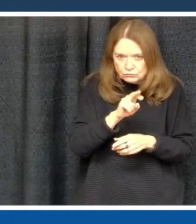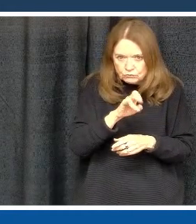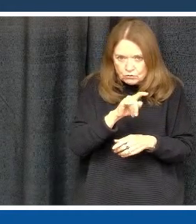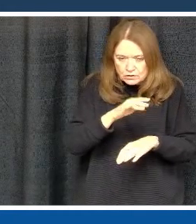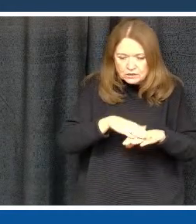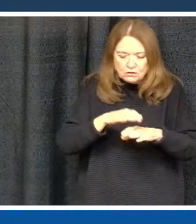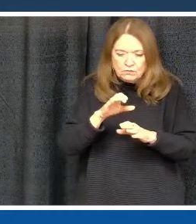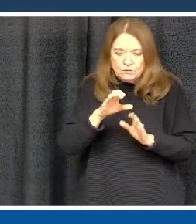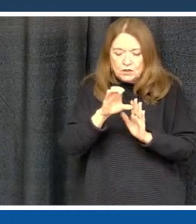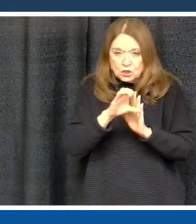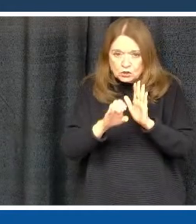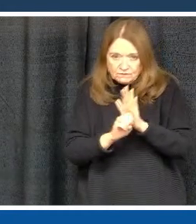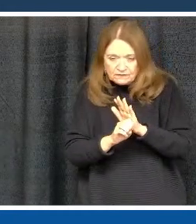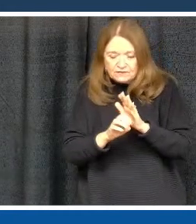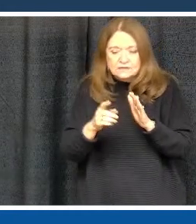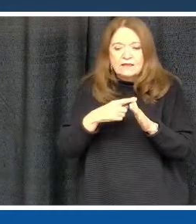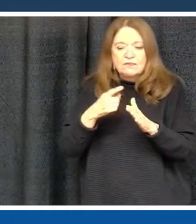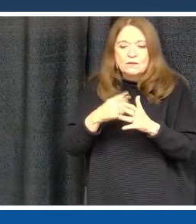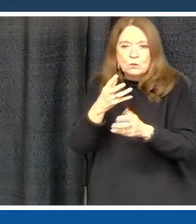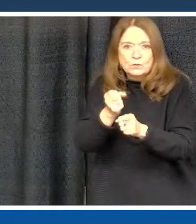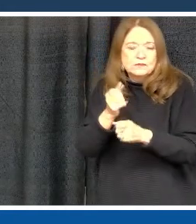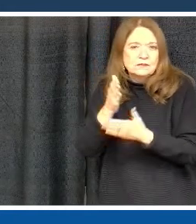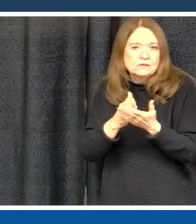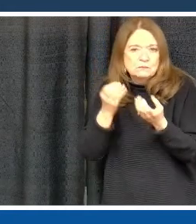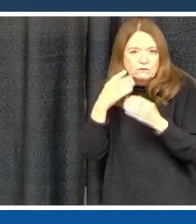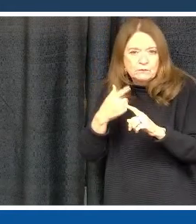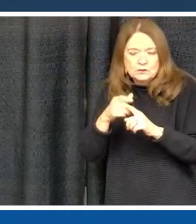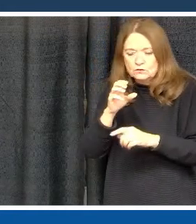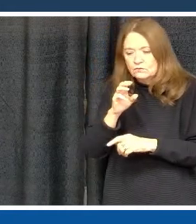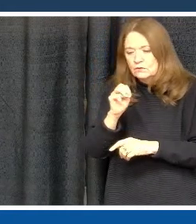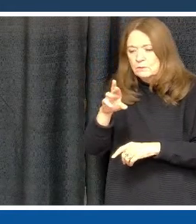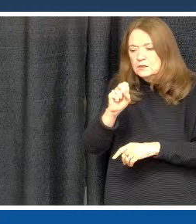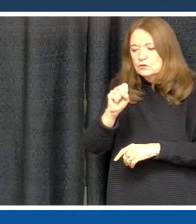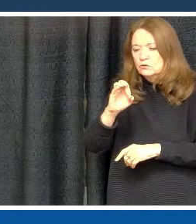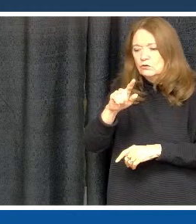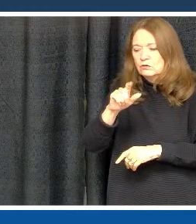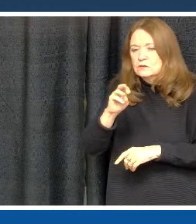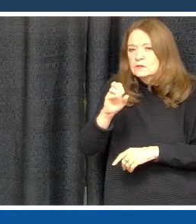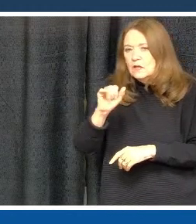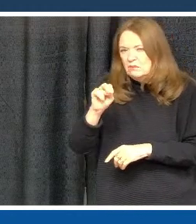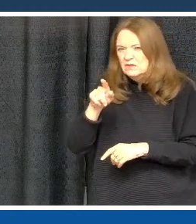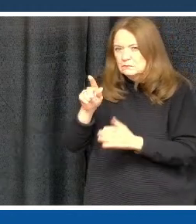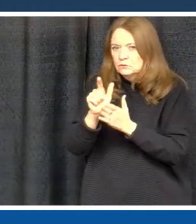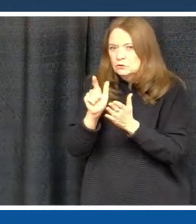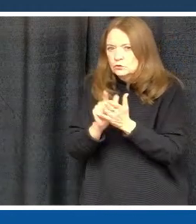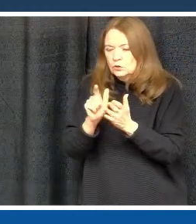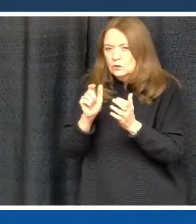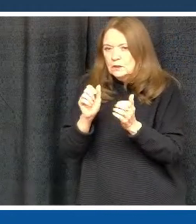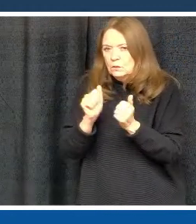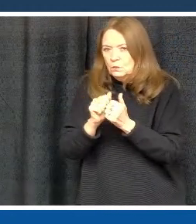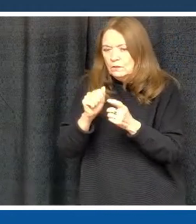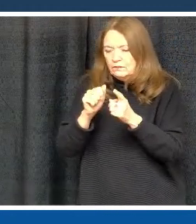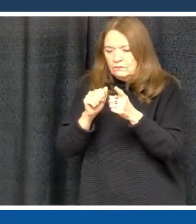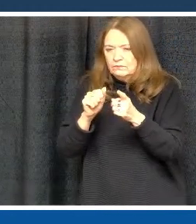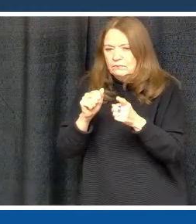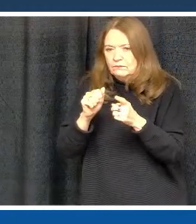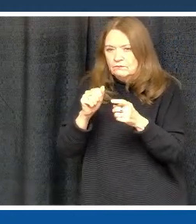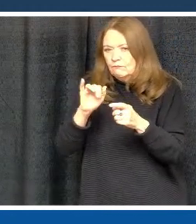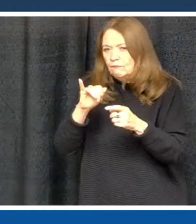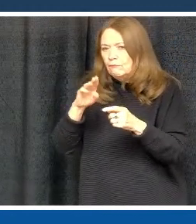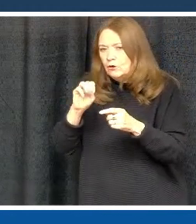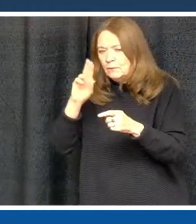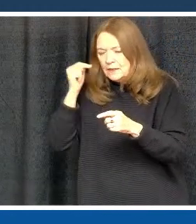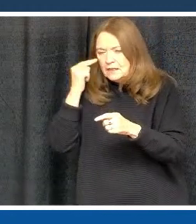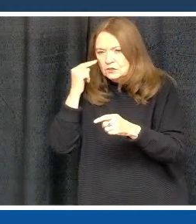Ethics. And then we received some information from Mr. Solomon, again, the attorney with Klein, Solomon, Mills. May